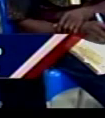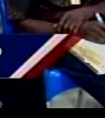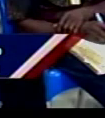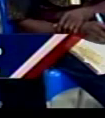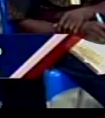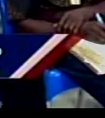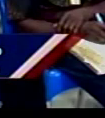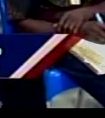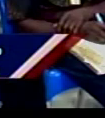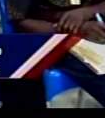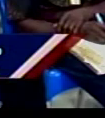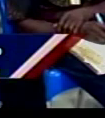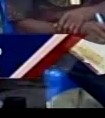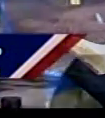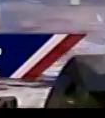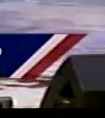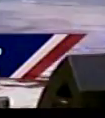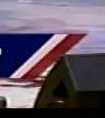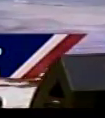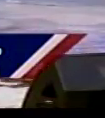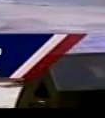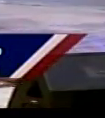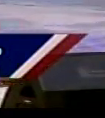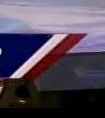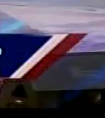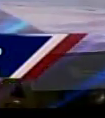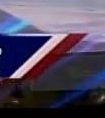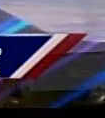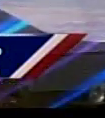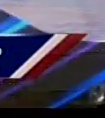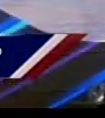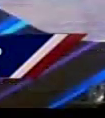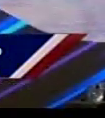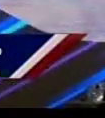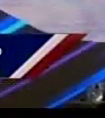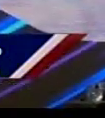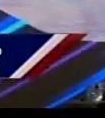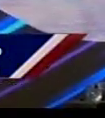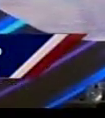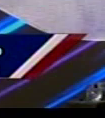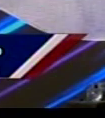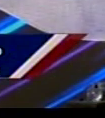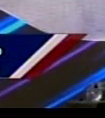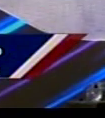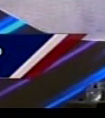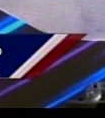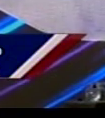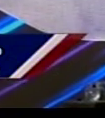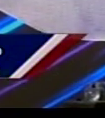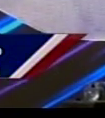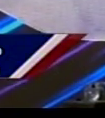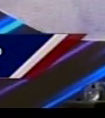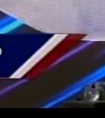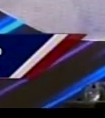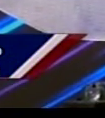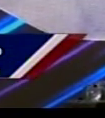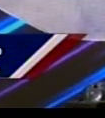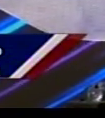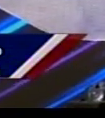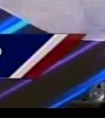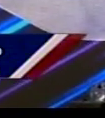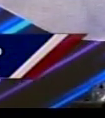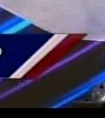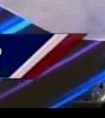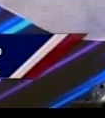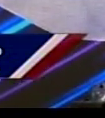the Almighty, under the governance of the Almighty, under the security of the Almighty, under the